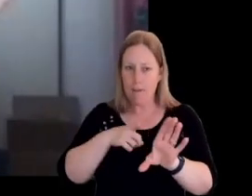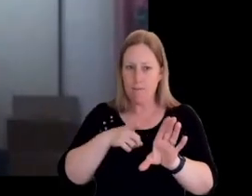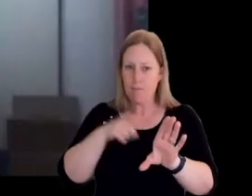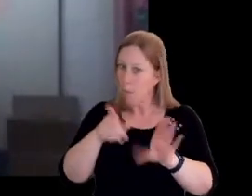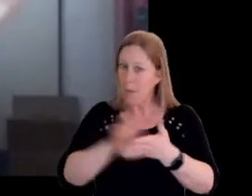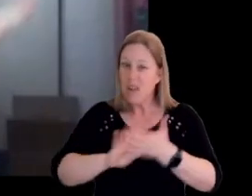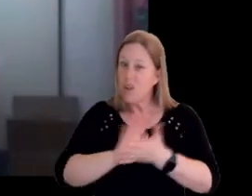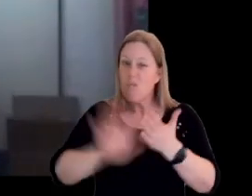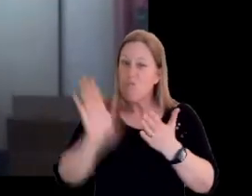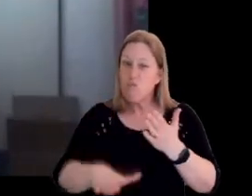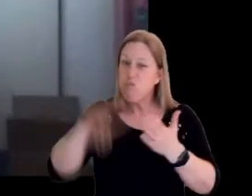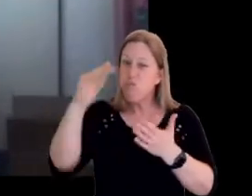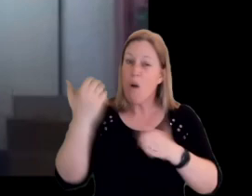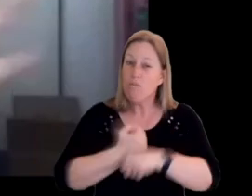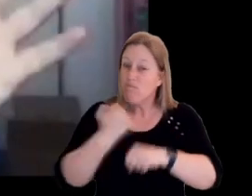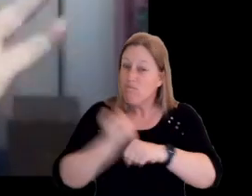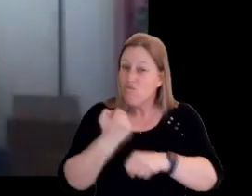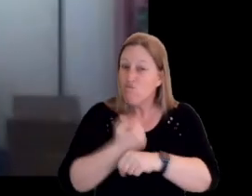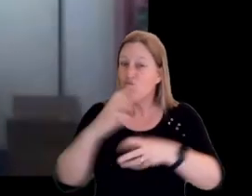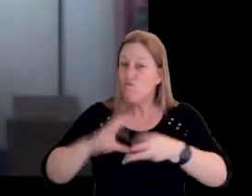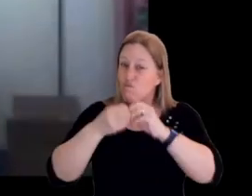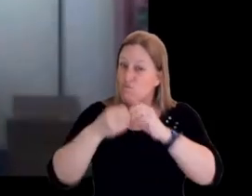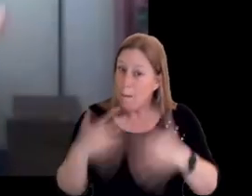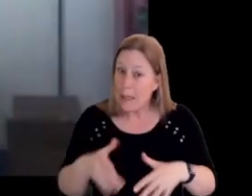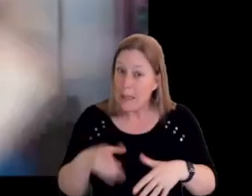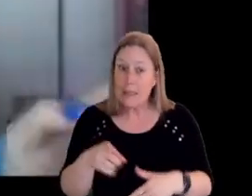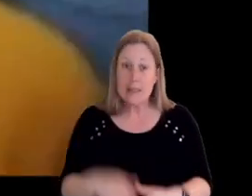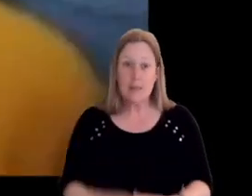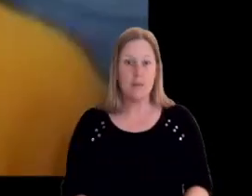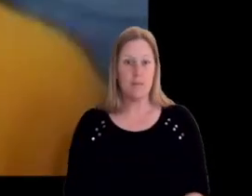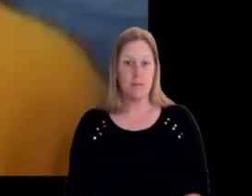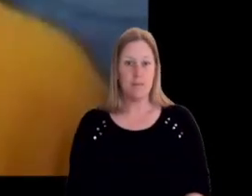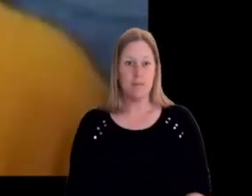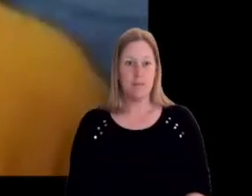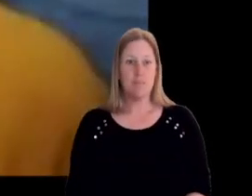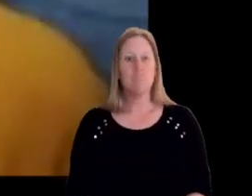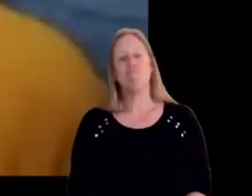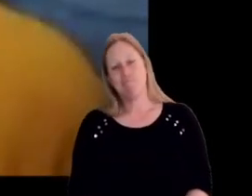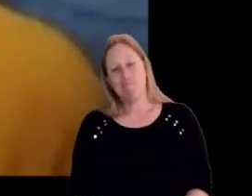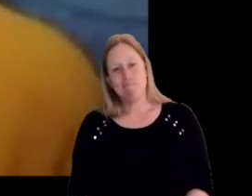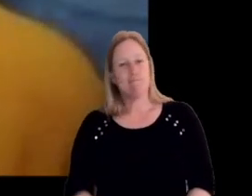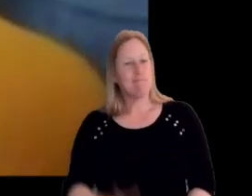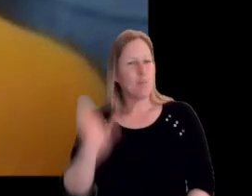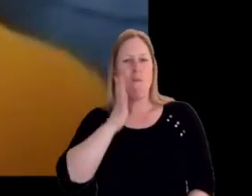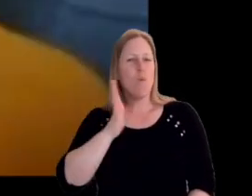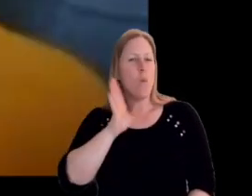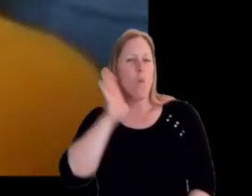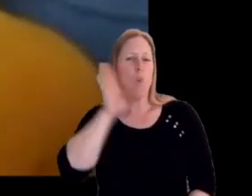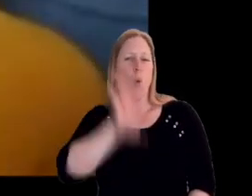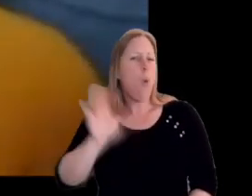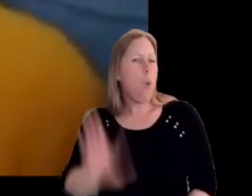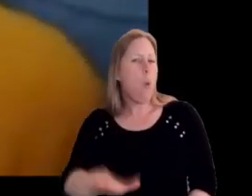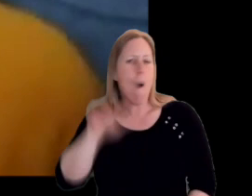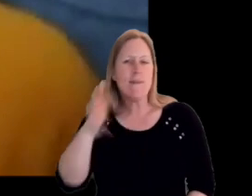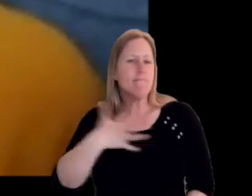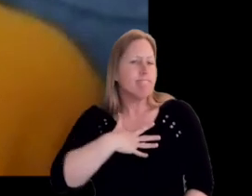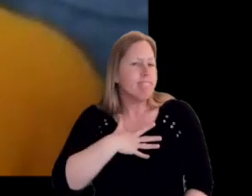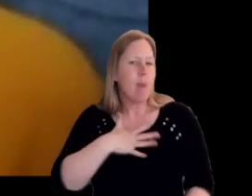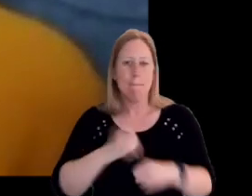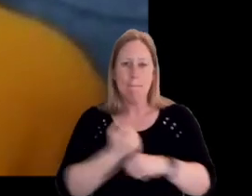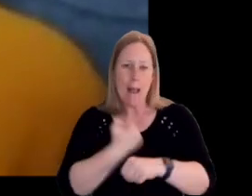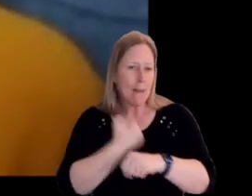like, have you always been making things throughout your life, or has there been kind of like a gap? Yeah, I've always loved making